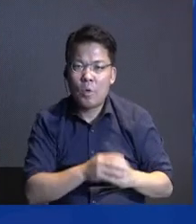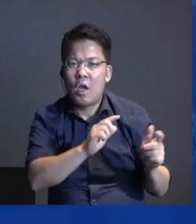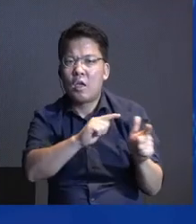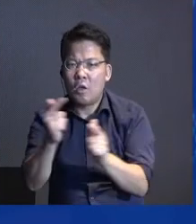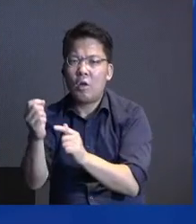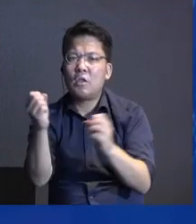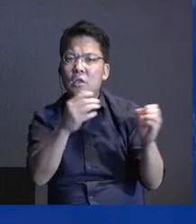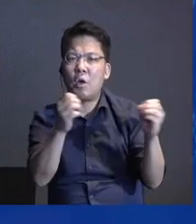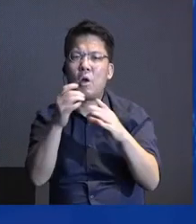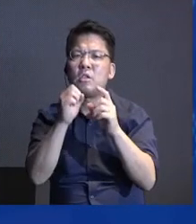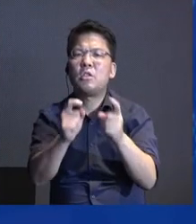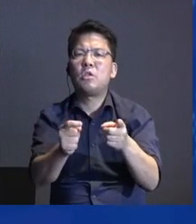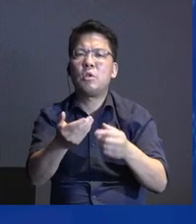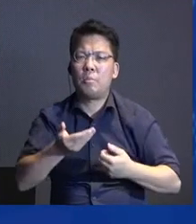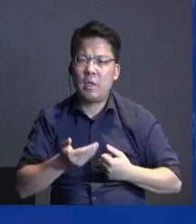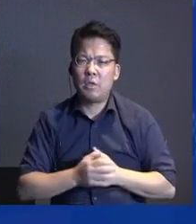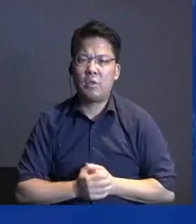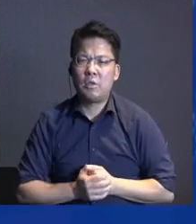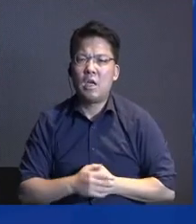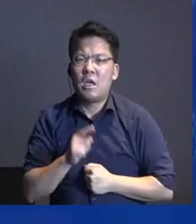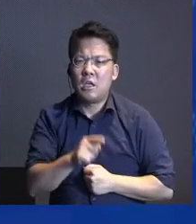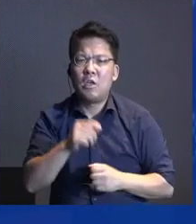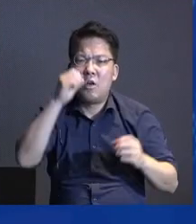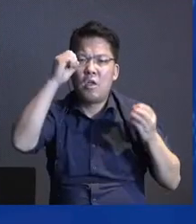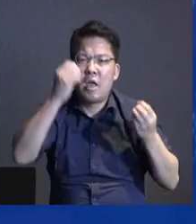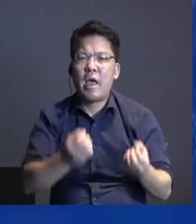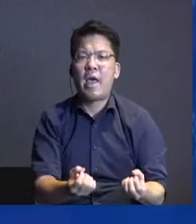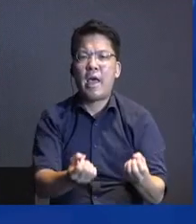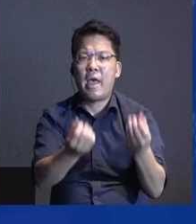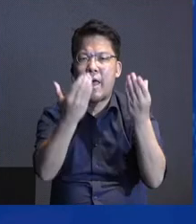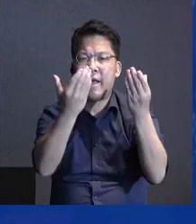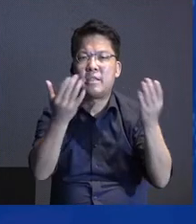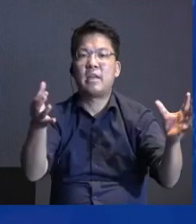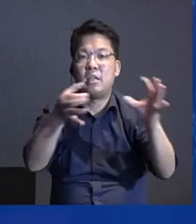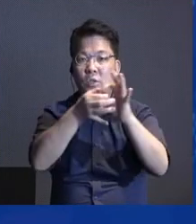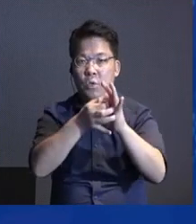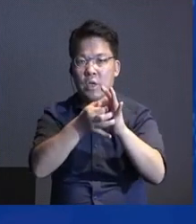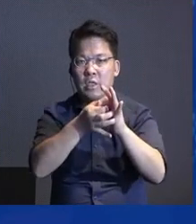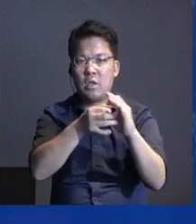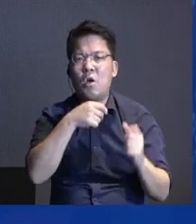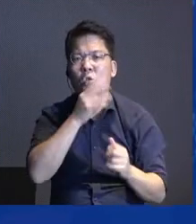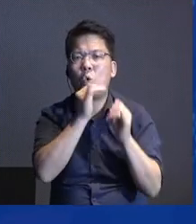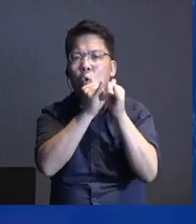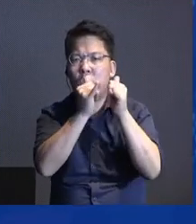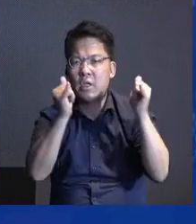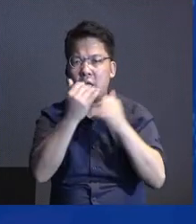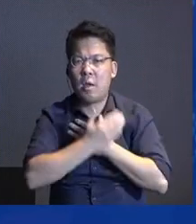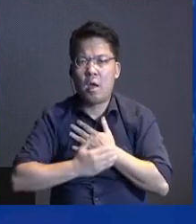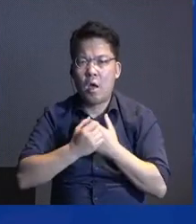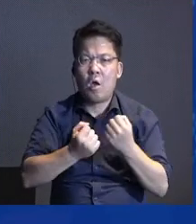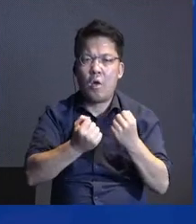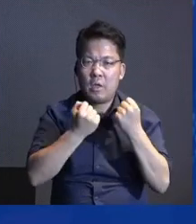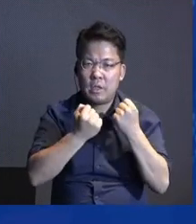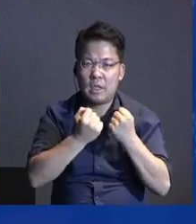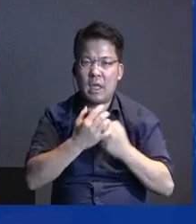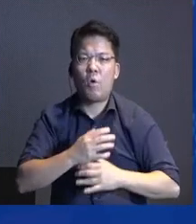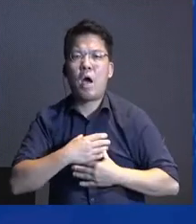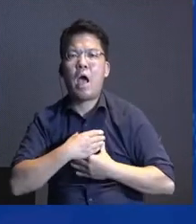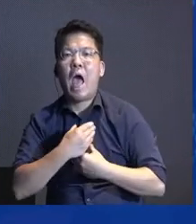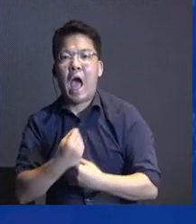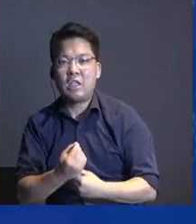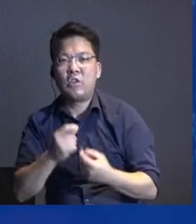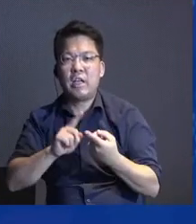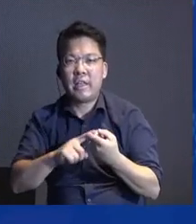So such events can be the opportunities to confirm the elderly's condition and safety, revitalize